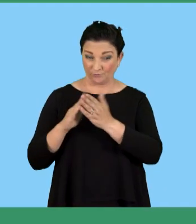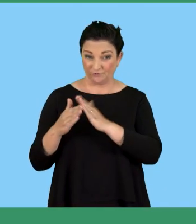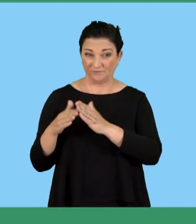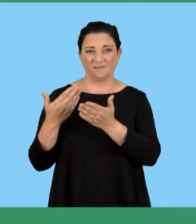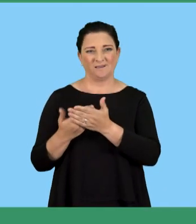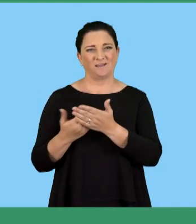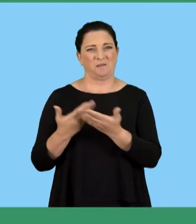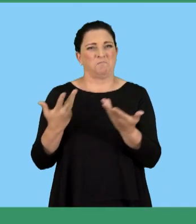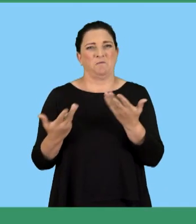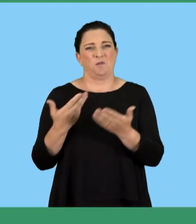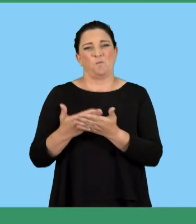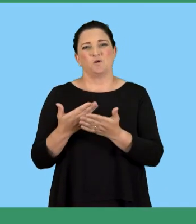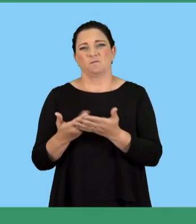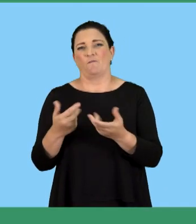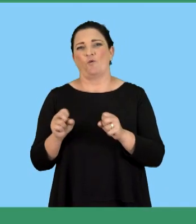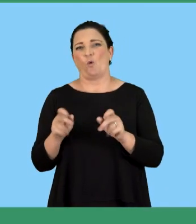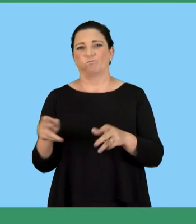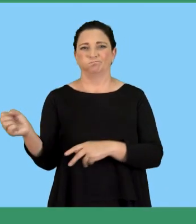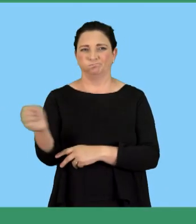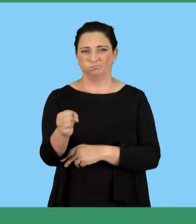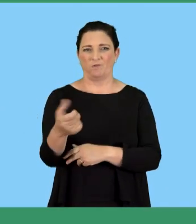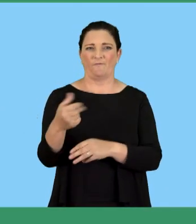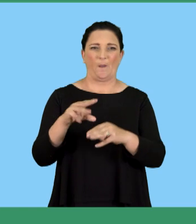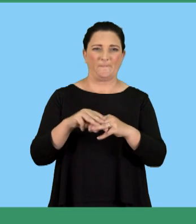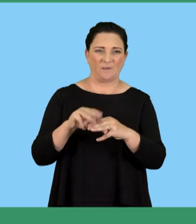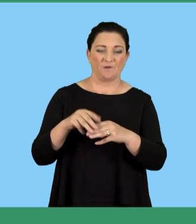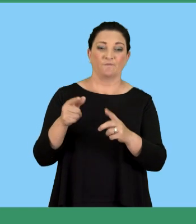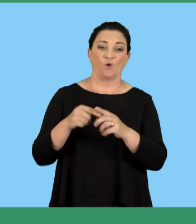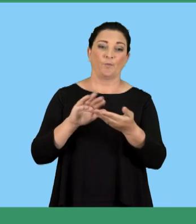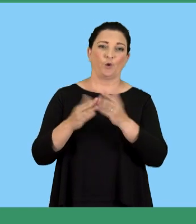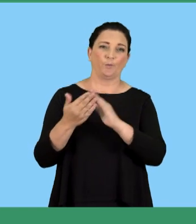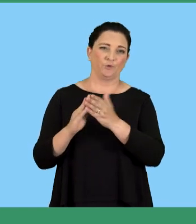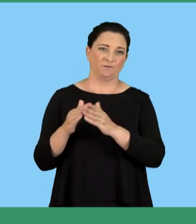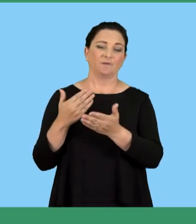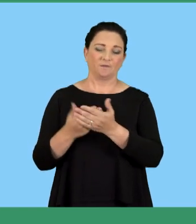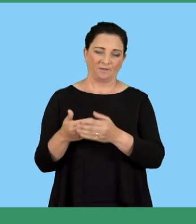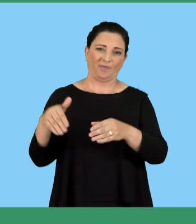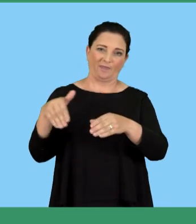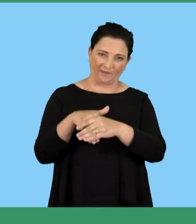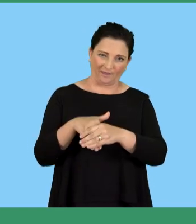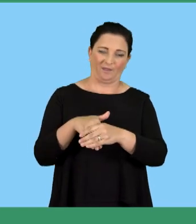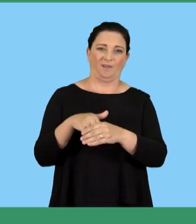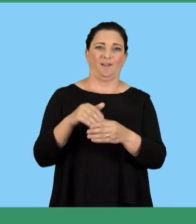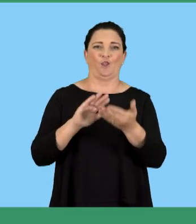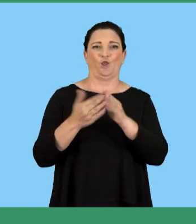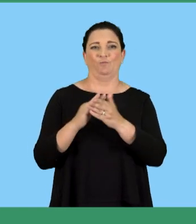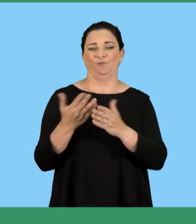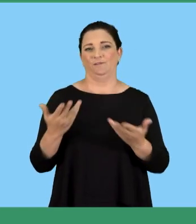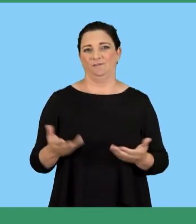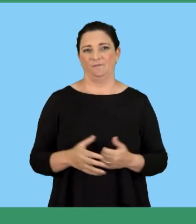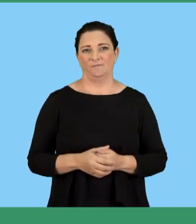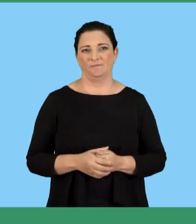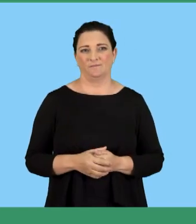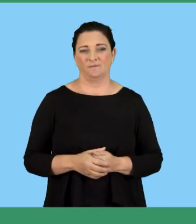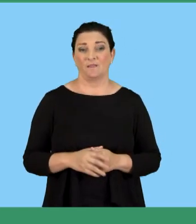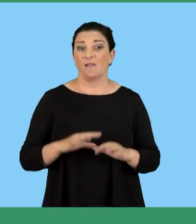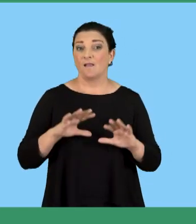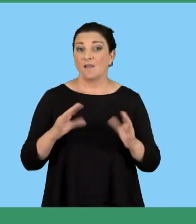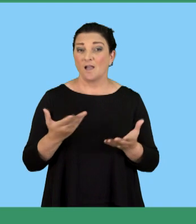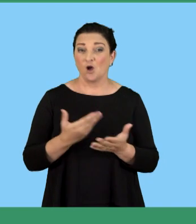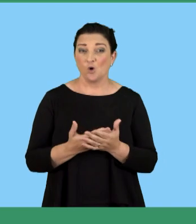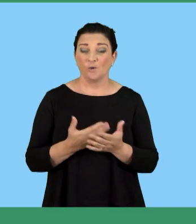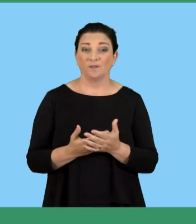as job creation will be done via your corporate social investment and corporate social responsibility. And then another positive